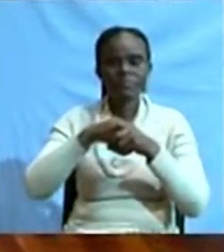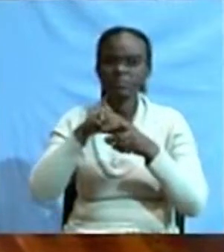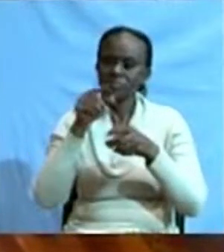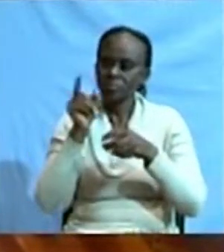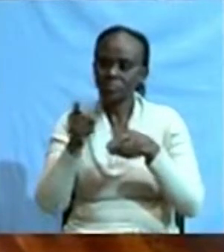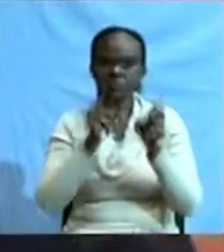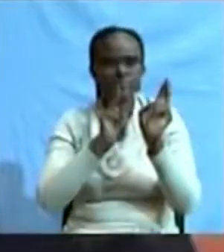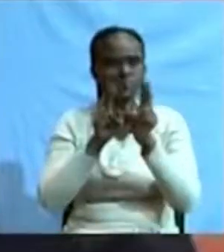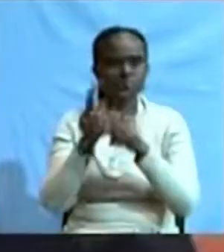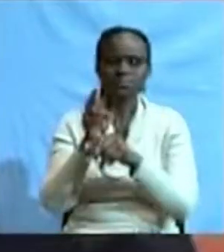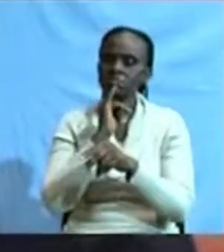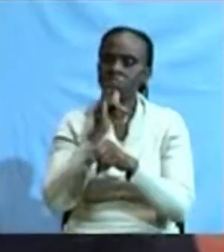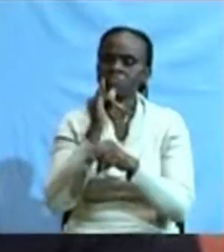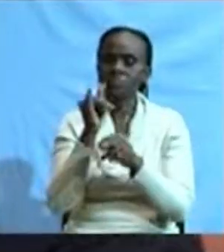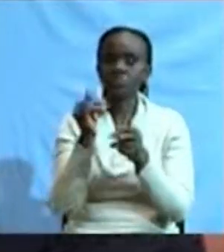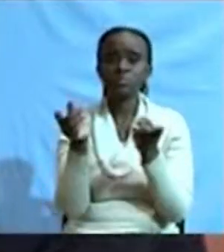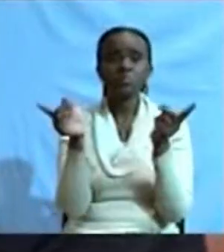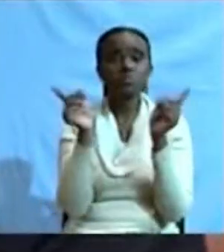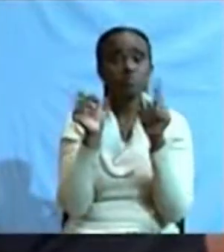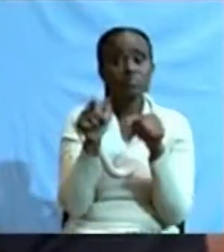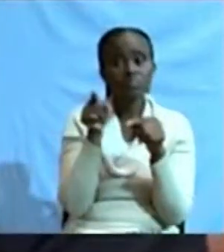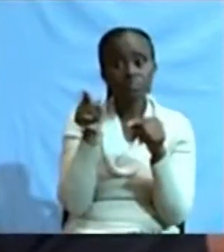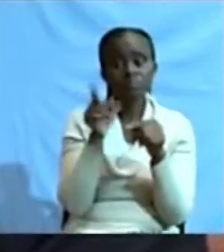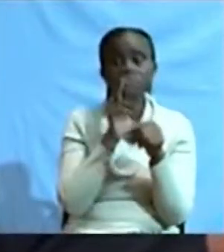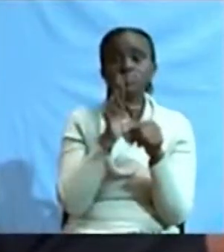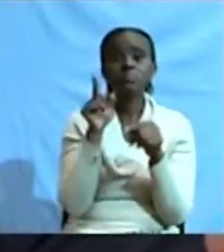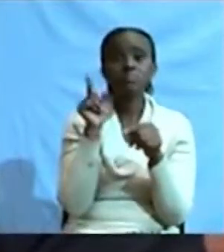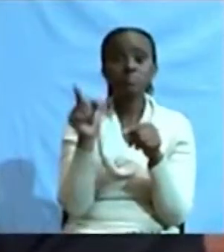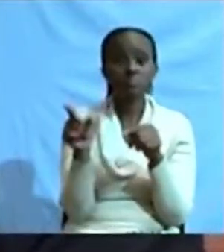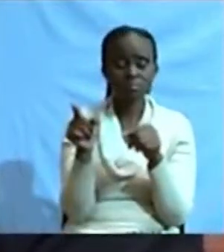answered. When are you